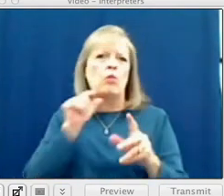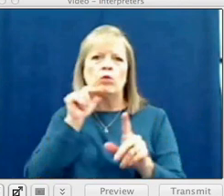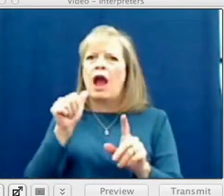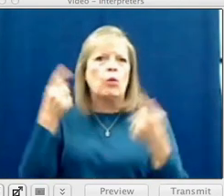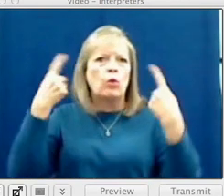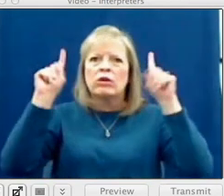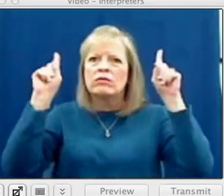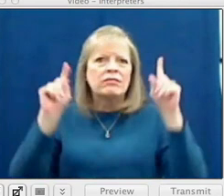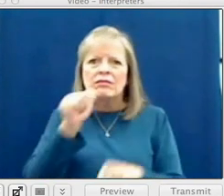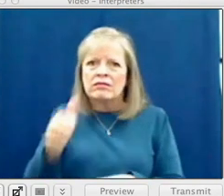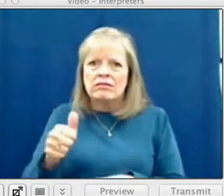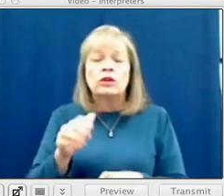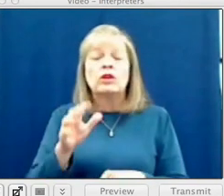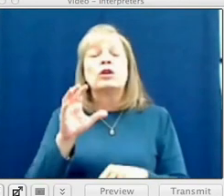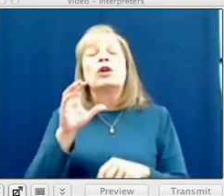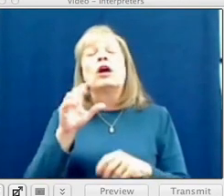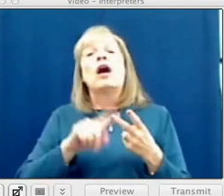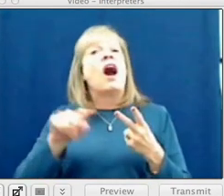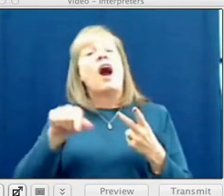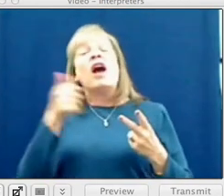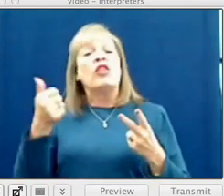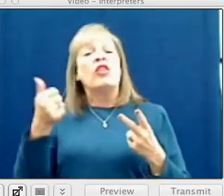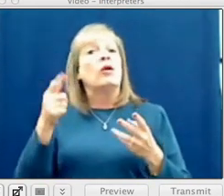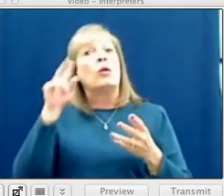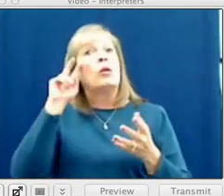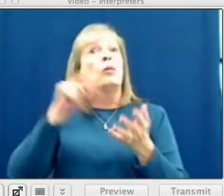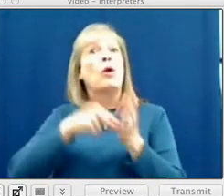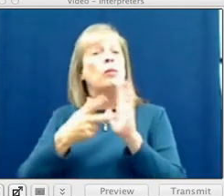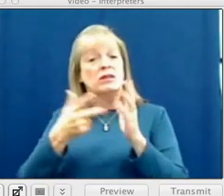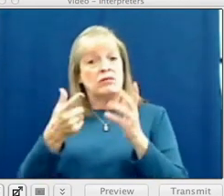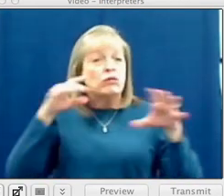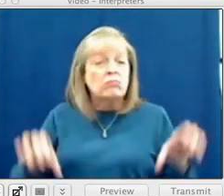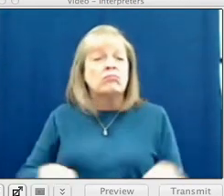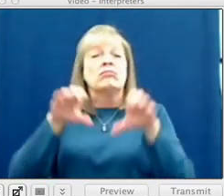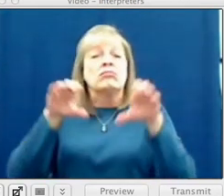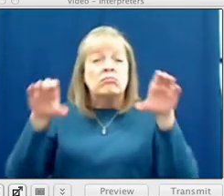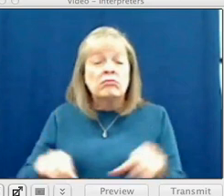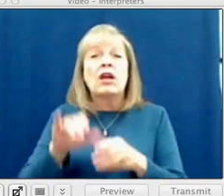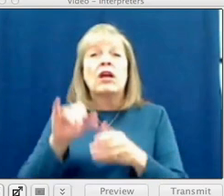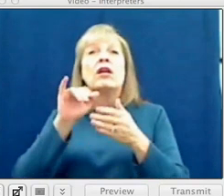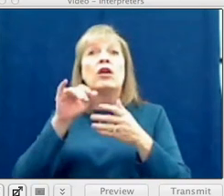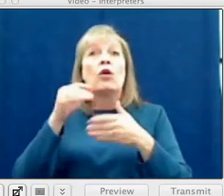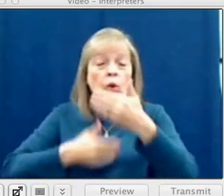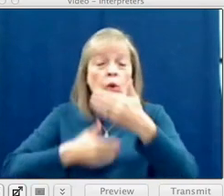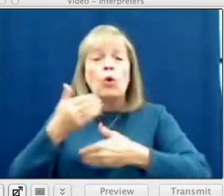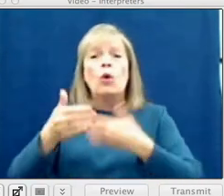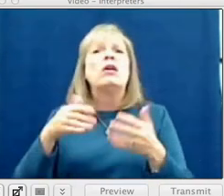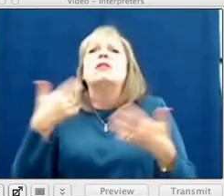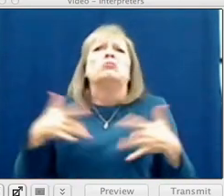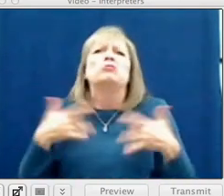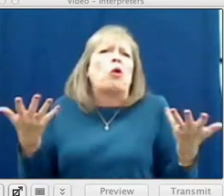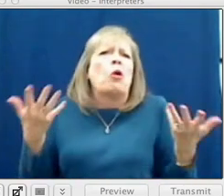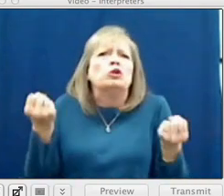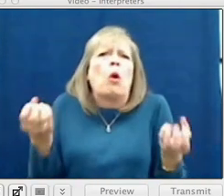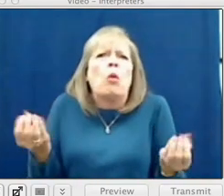And the other so what is that this process, this decision-making process that they walk out to work